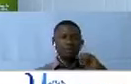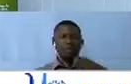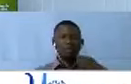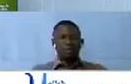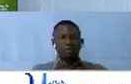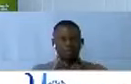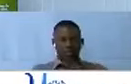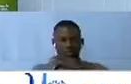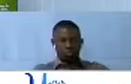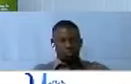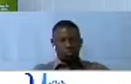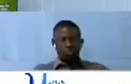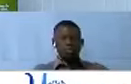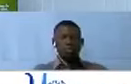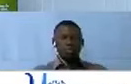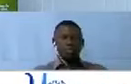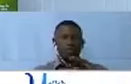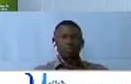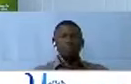commander's